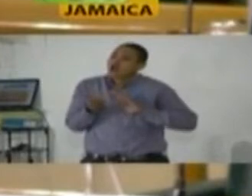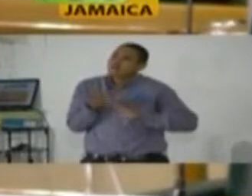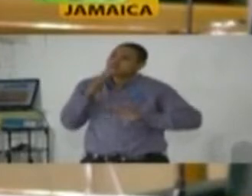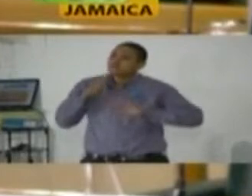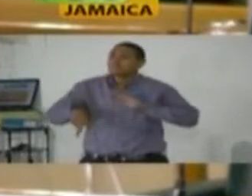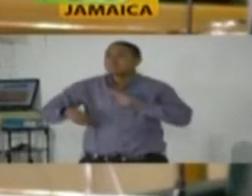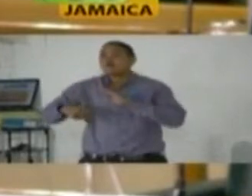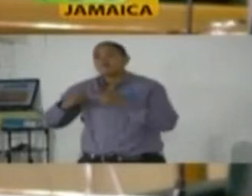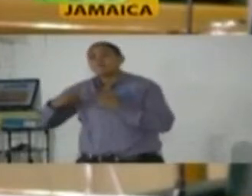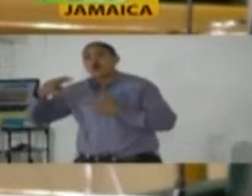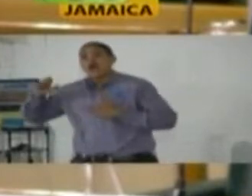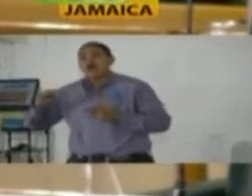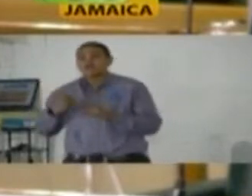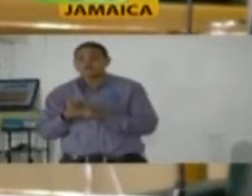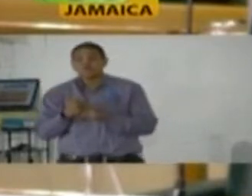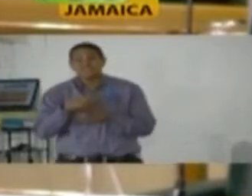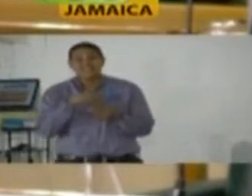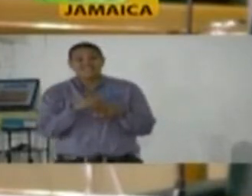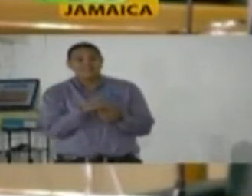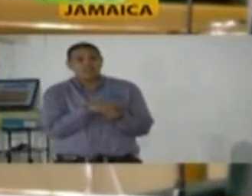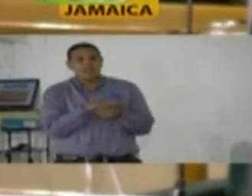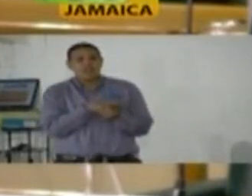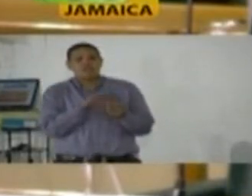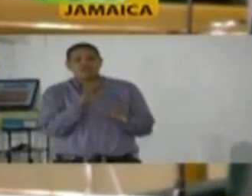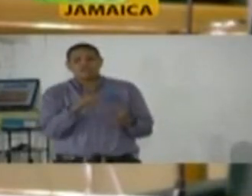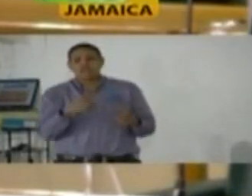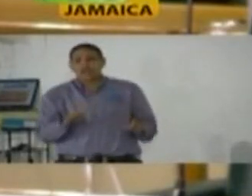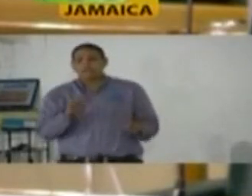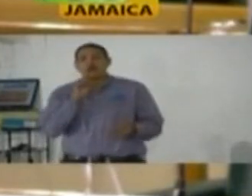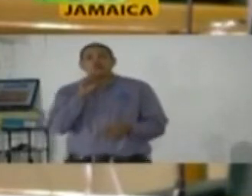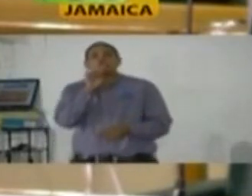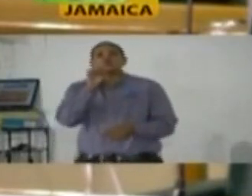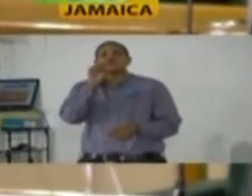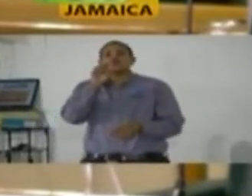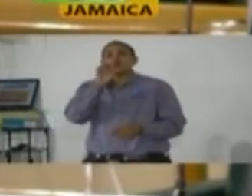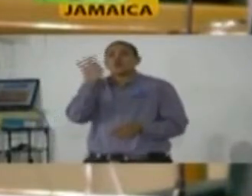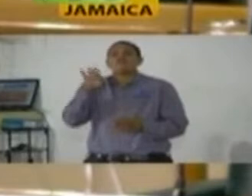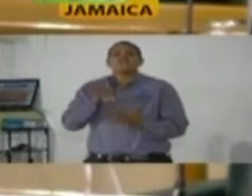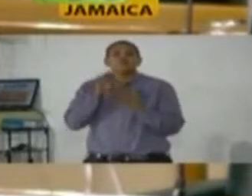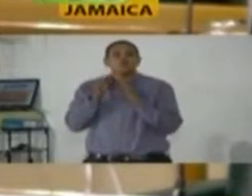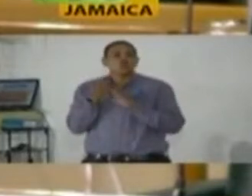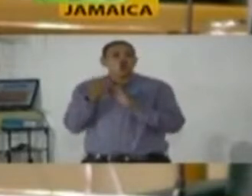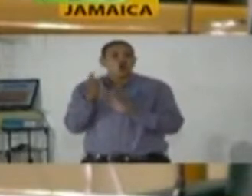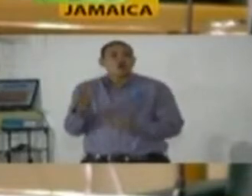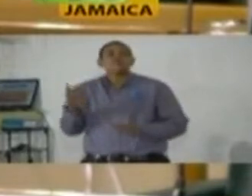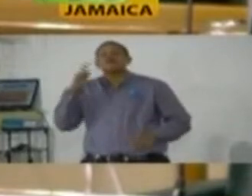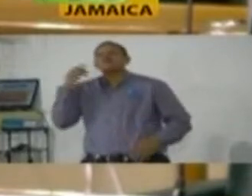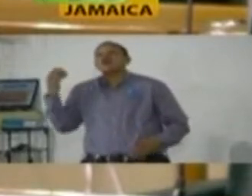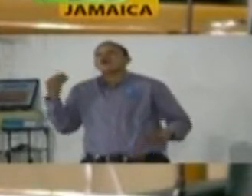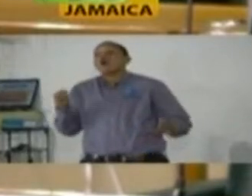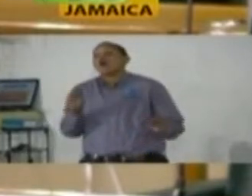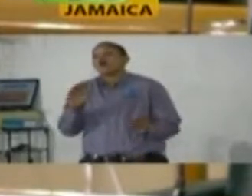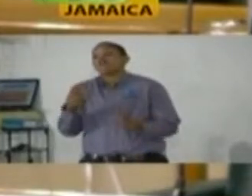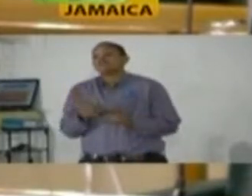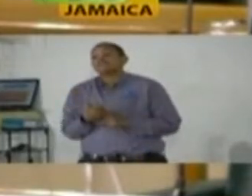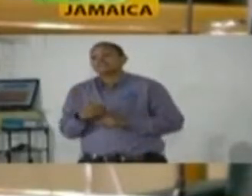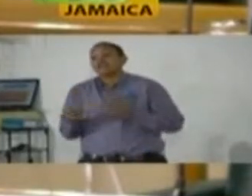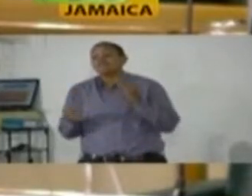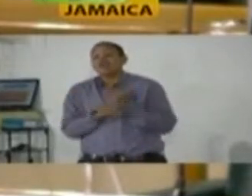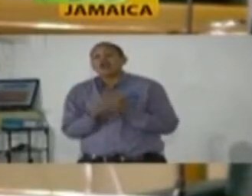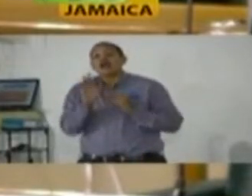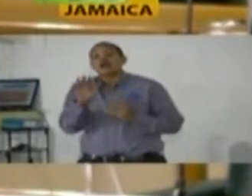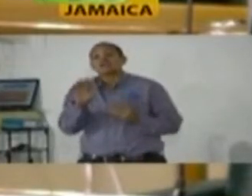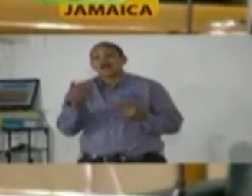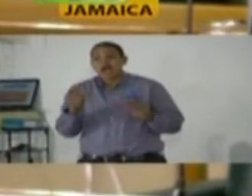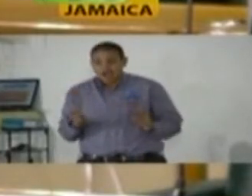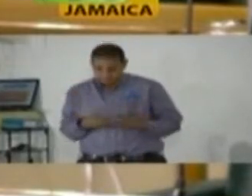secondary schools in the 5 areas declared as zones of special operations: Augustown, Greenwich Town, Denham Town, Mount Salem,